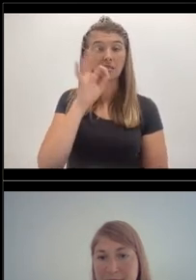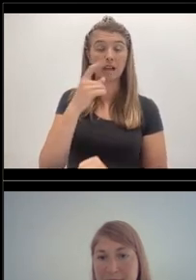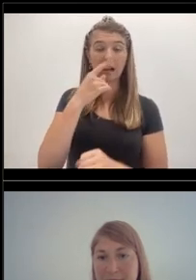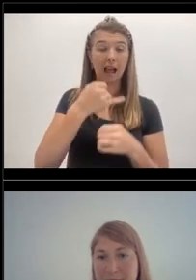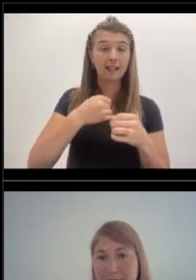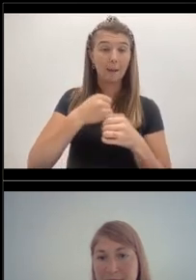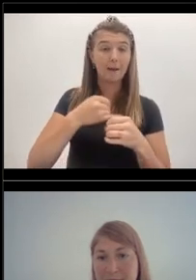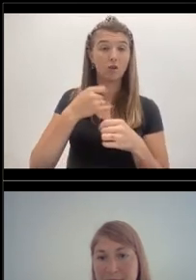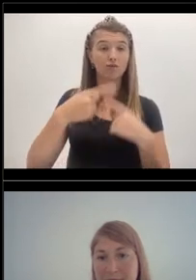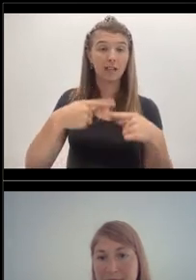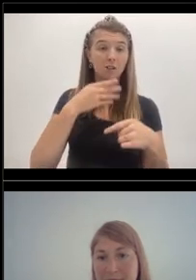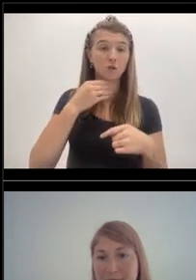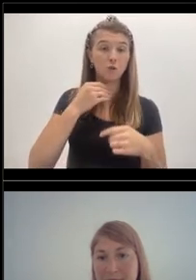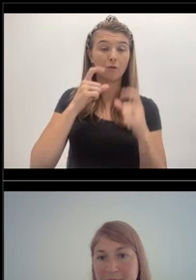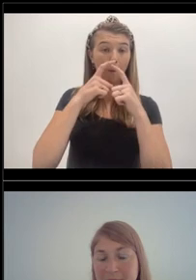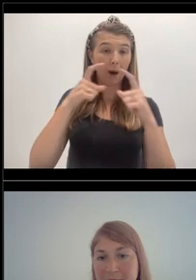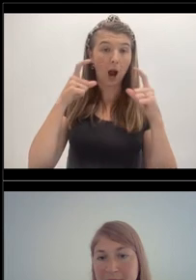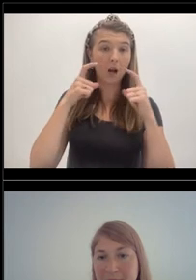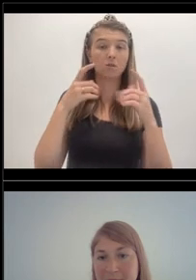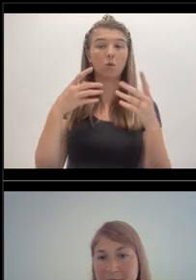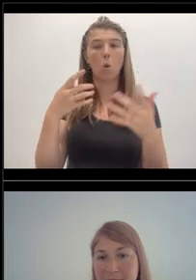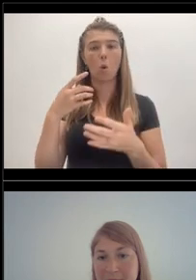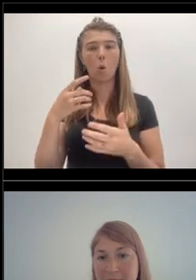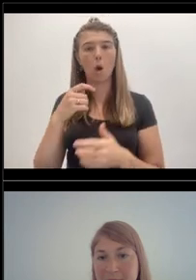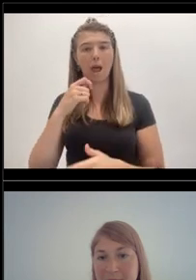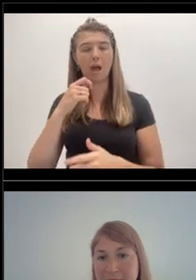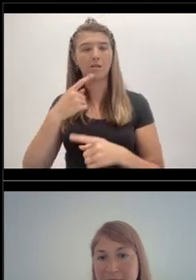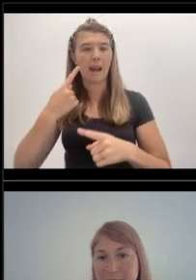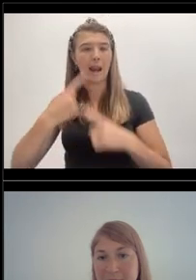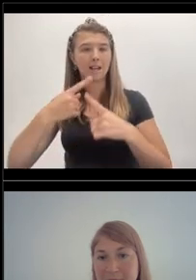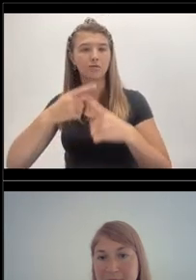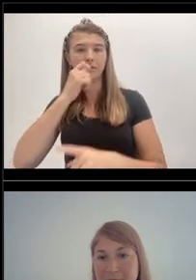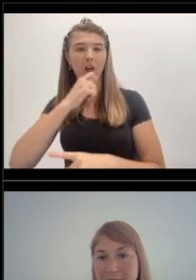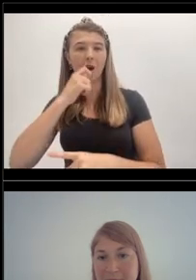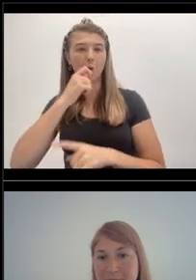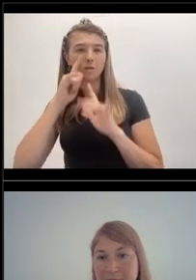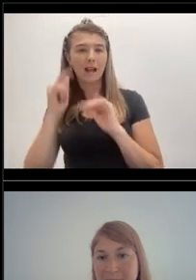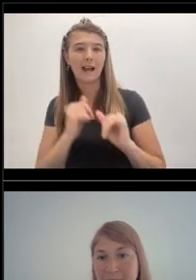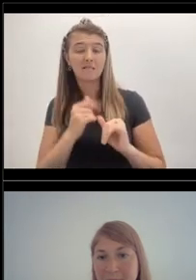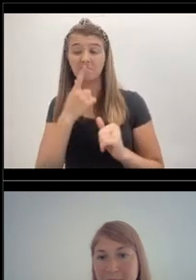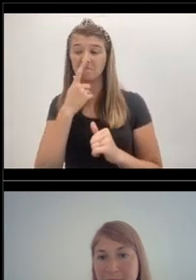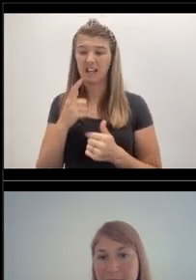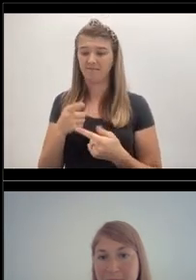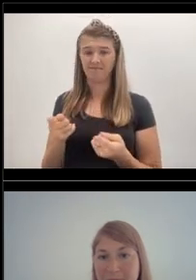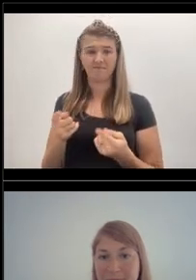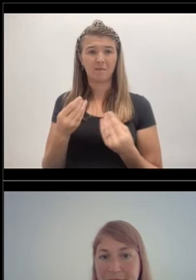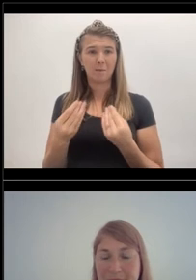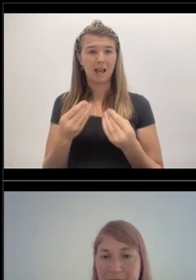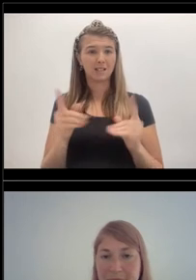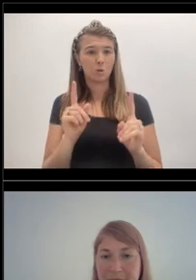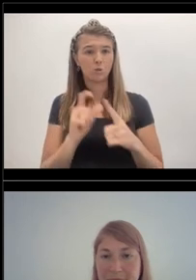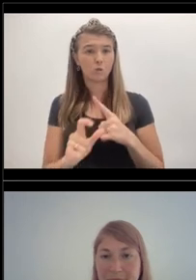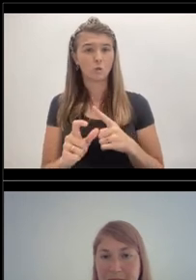Norman was talking about lateral flow tests. Is there a better way of dealing with these plastics? Ina, do you want to start with that